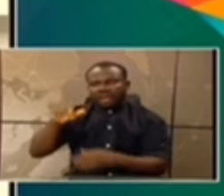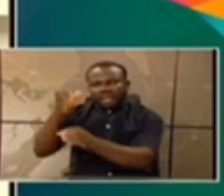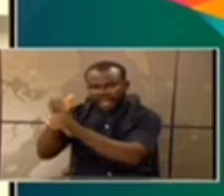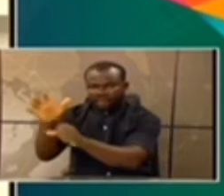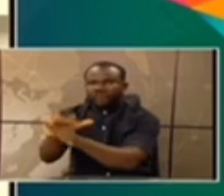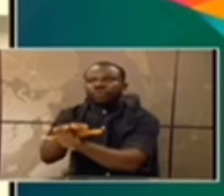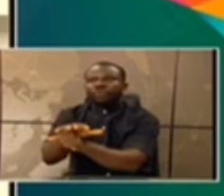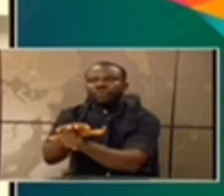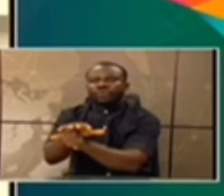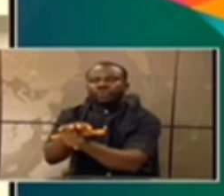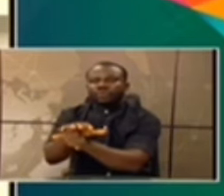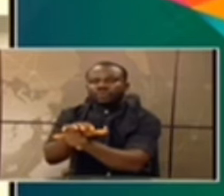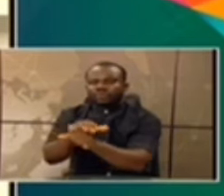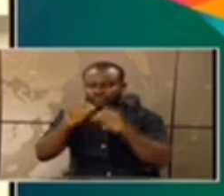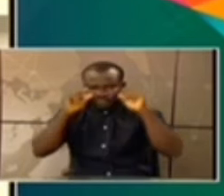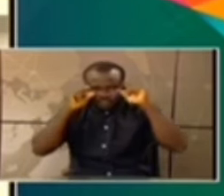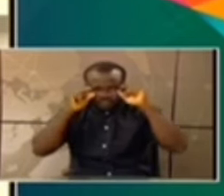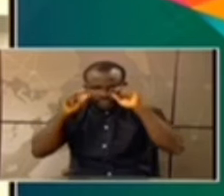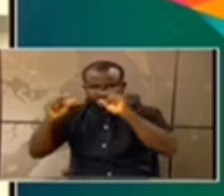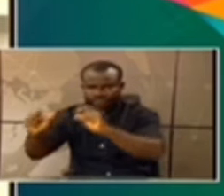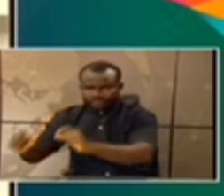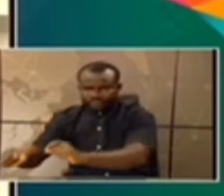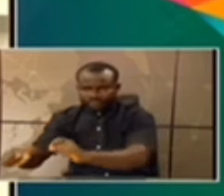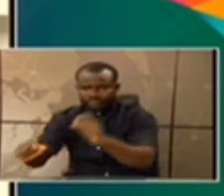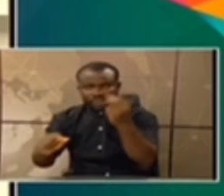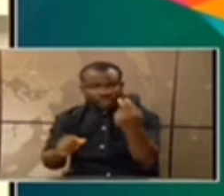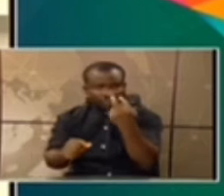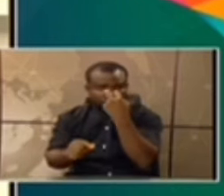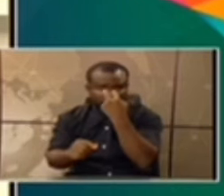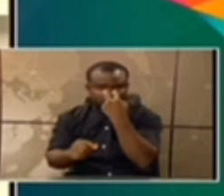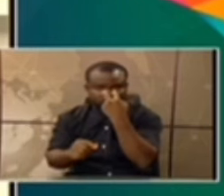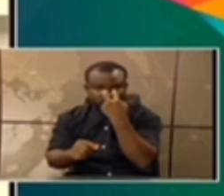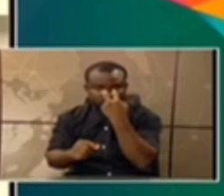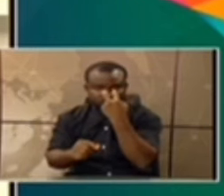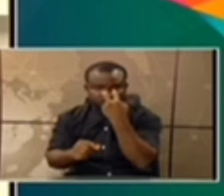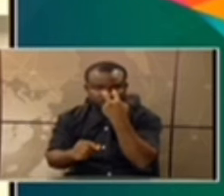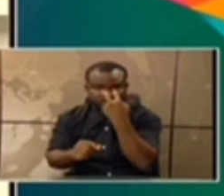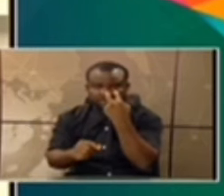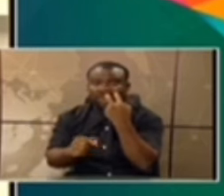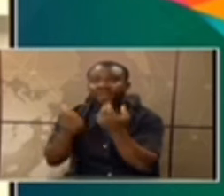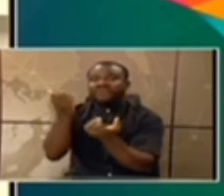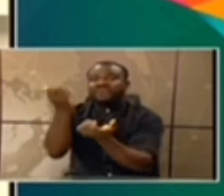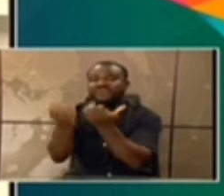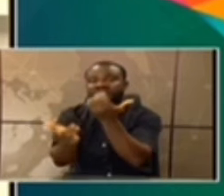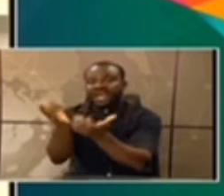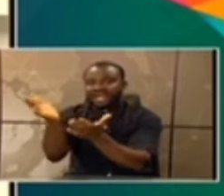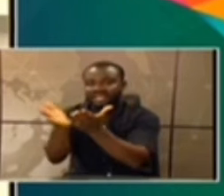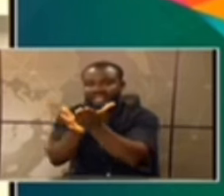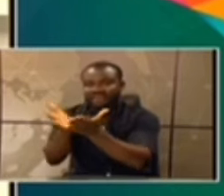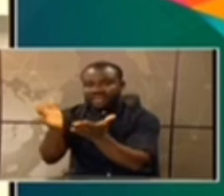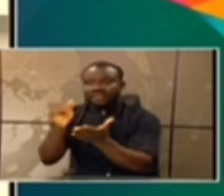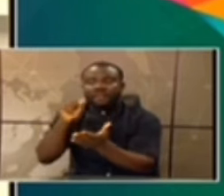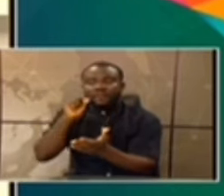I mean to express shemeni shemeni kusia no uyo ba to whatsapp no make na boko shemeni